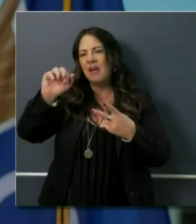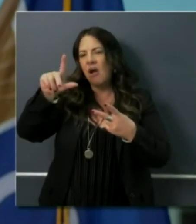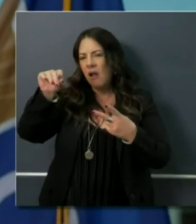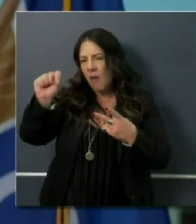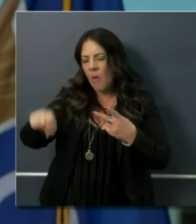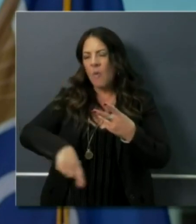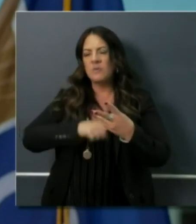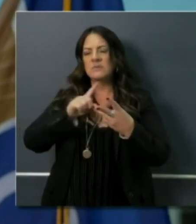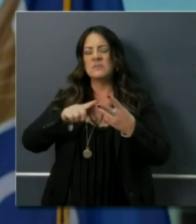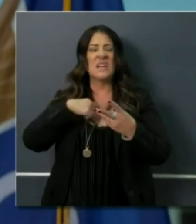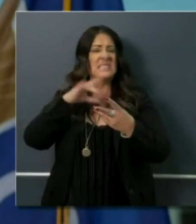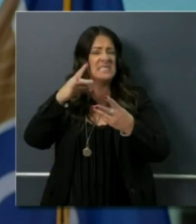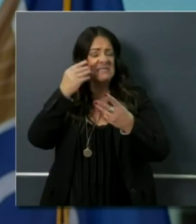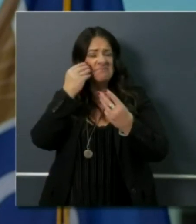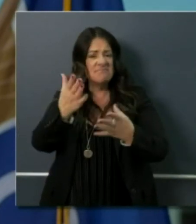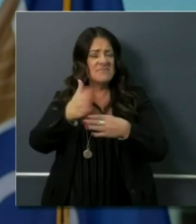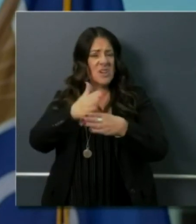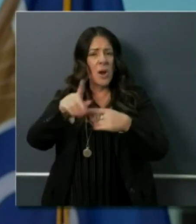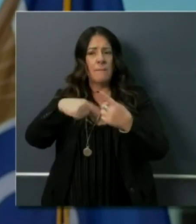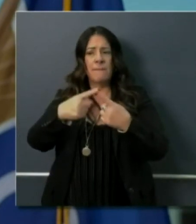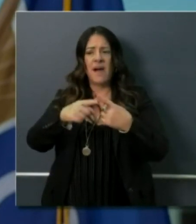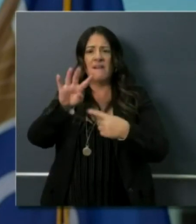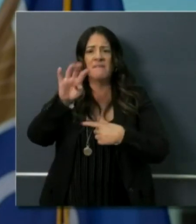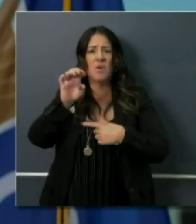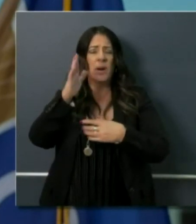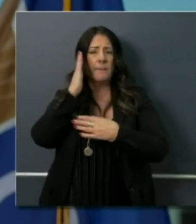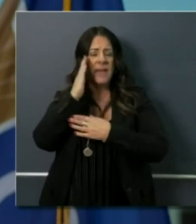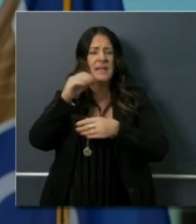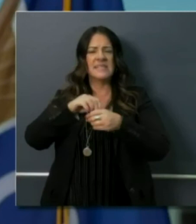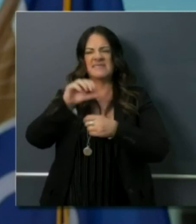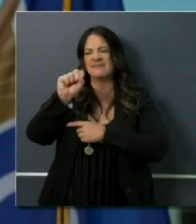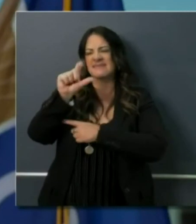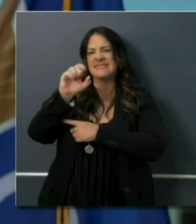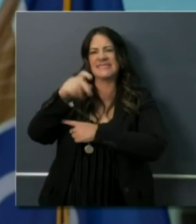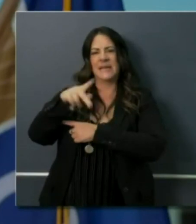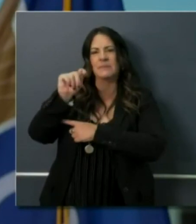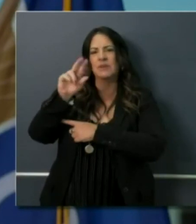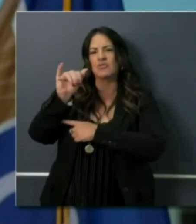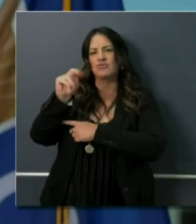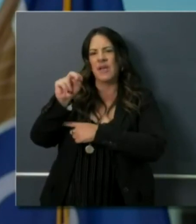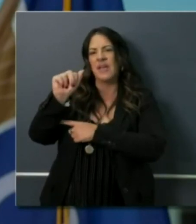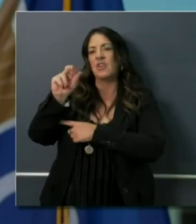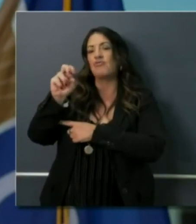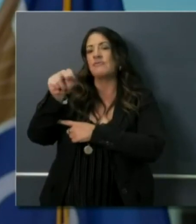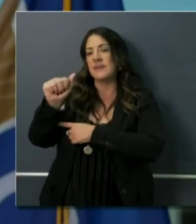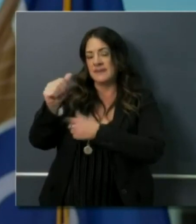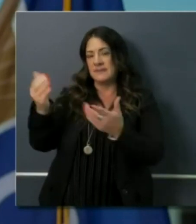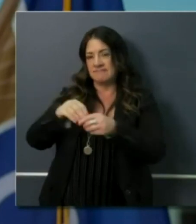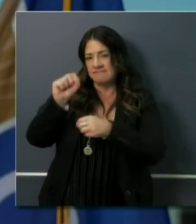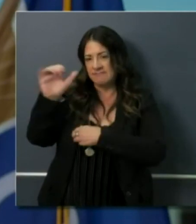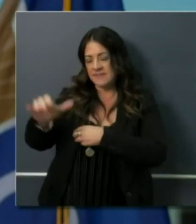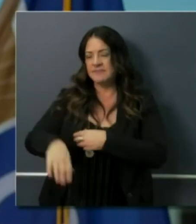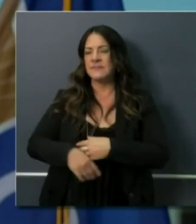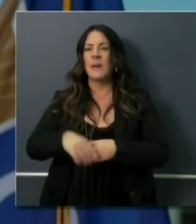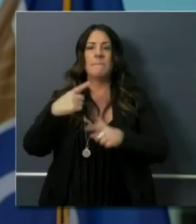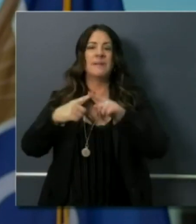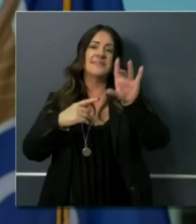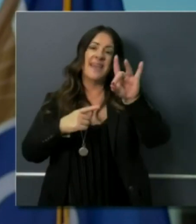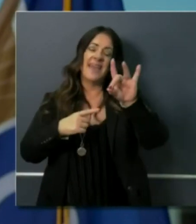Sleep Train Arena and the 400 beds specifically there. As you know, I put out detailed plans of where the 8 FMS